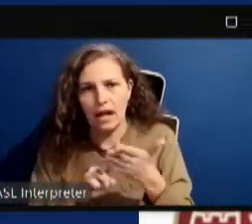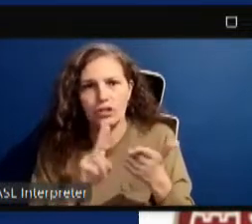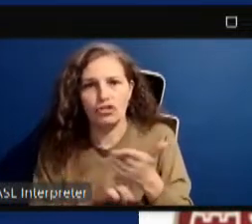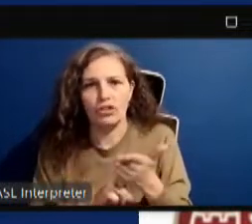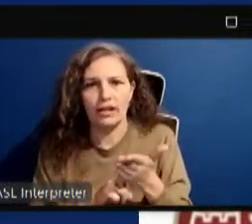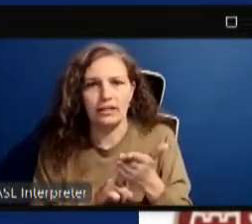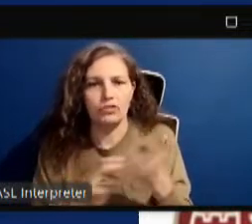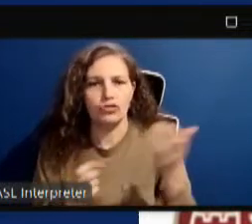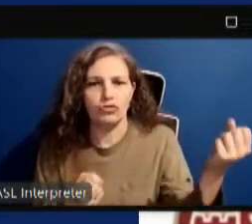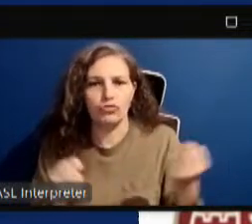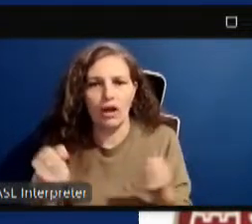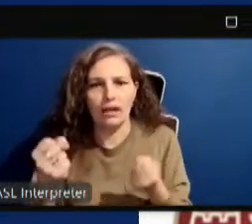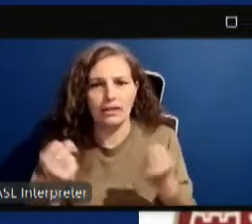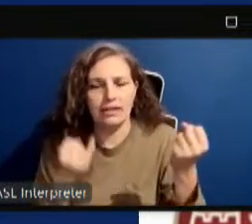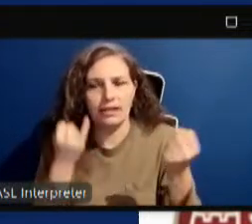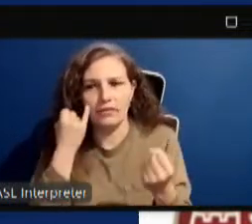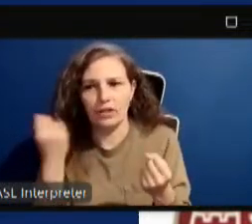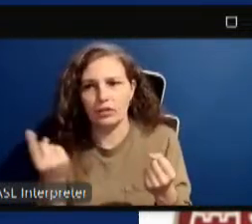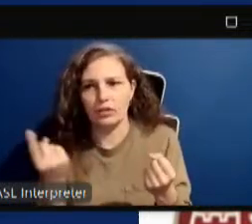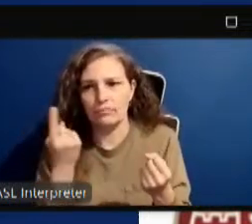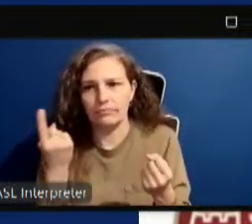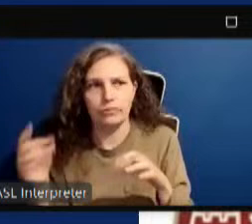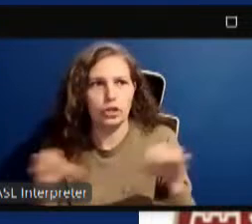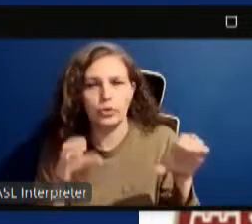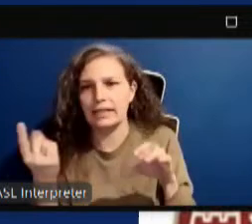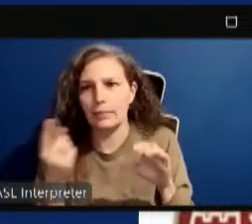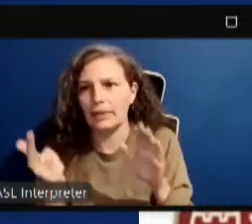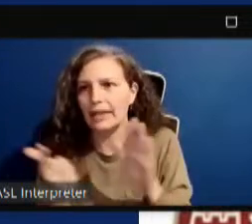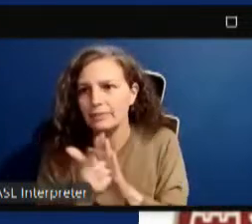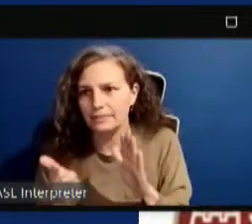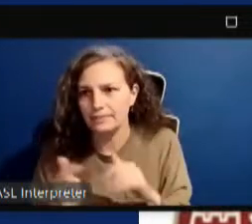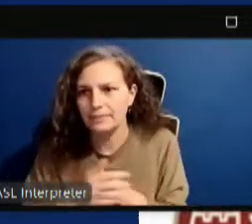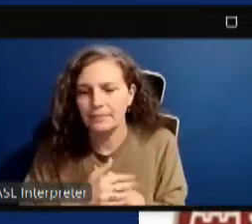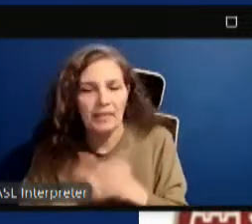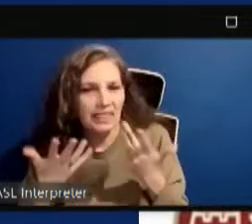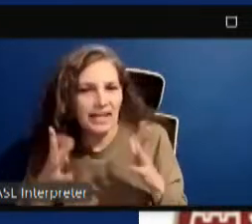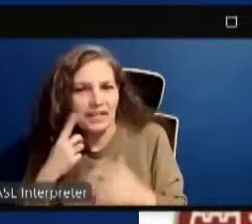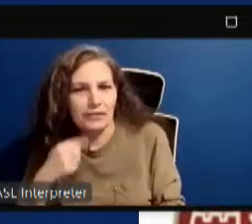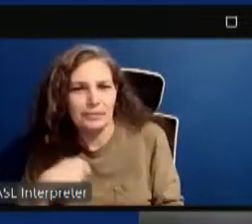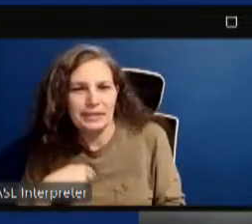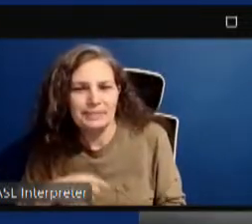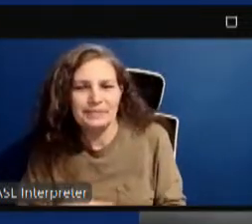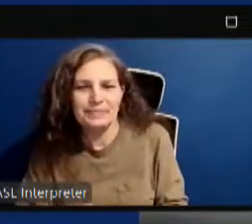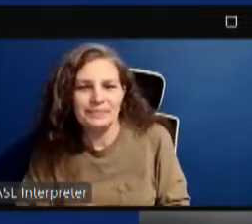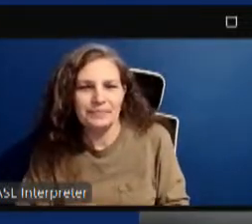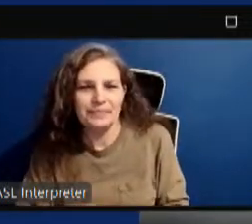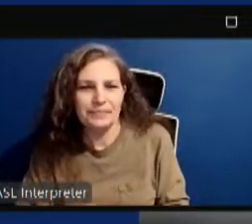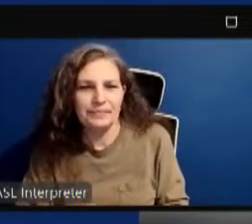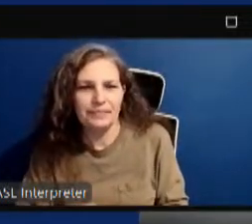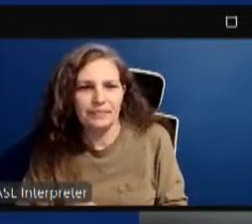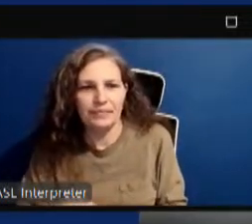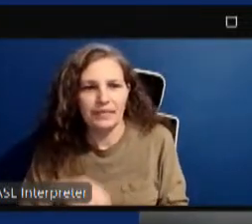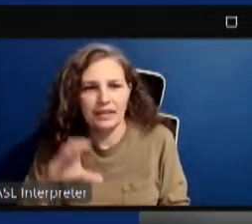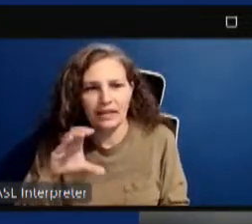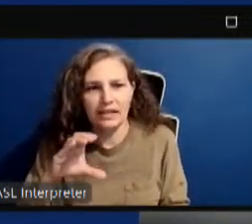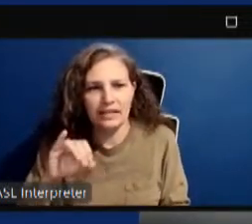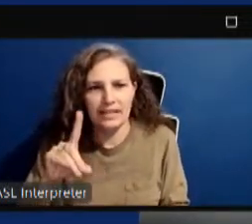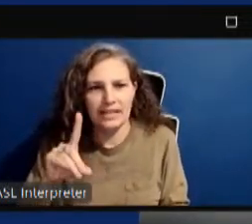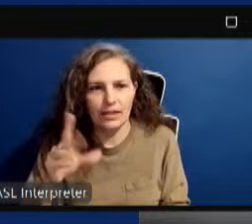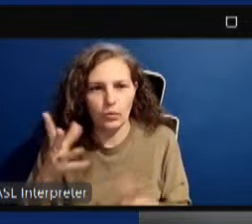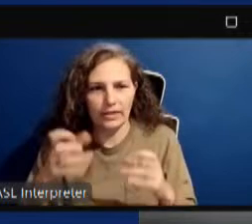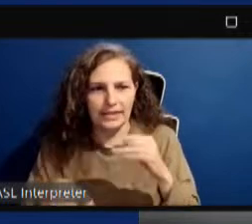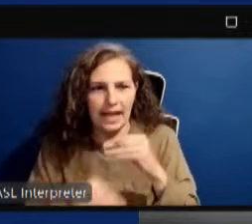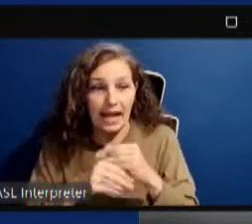supposed to. Okay, that's all I have on my side. And I just want to add, in addition to